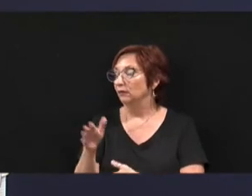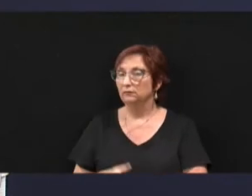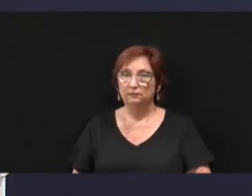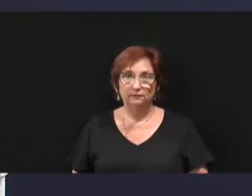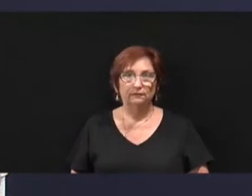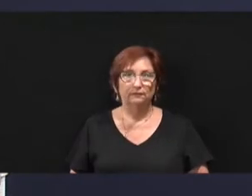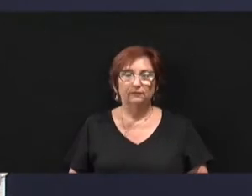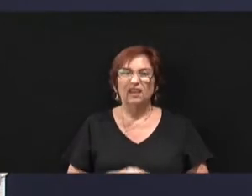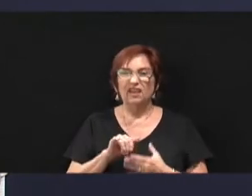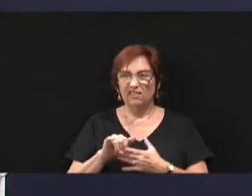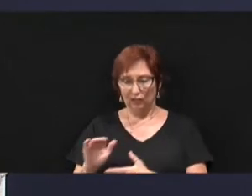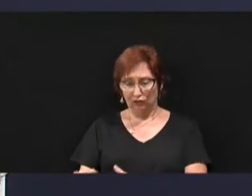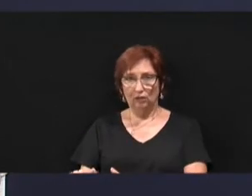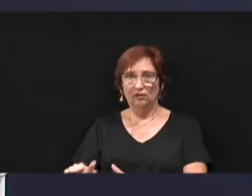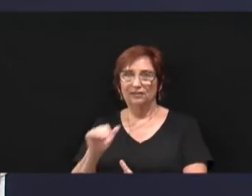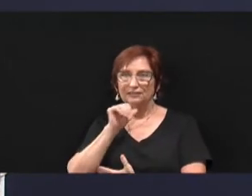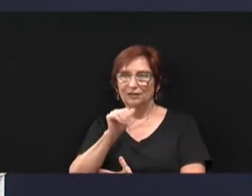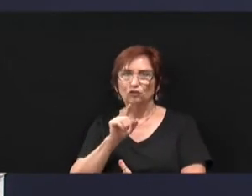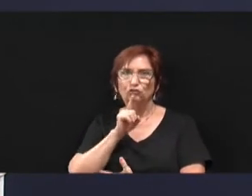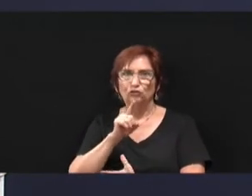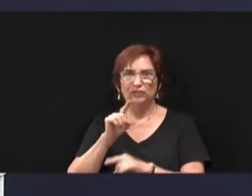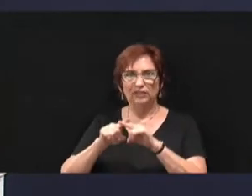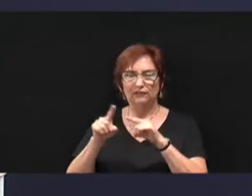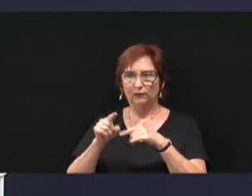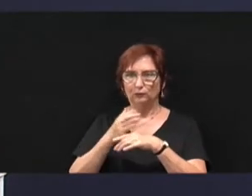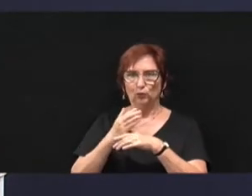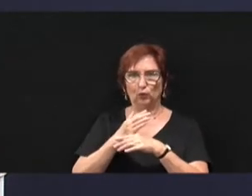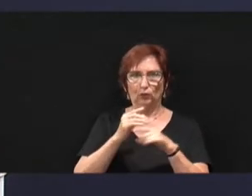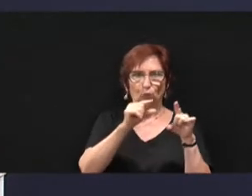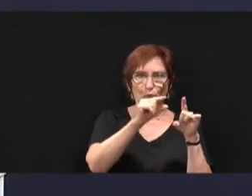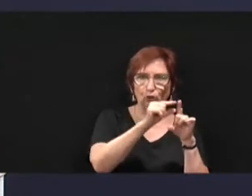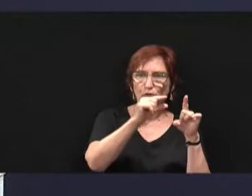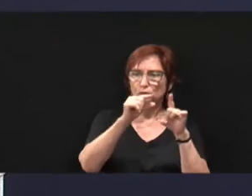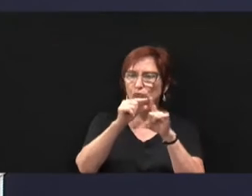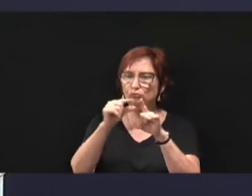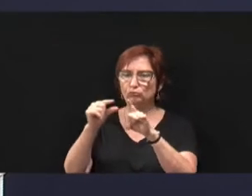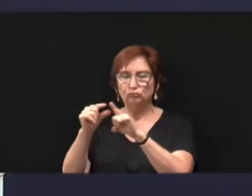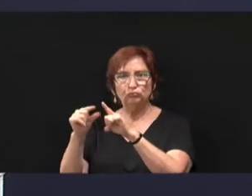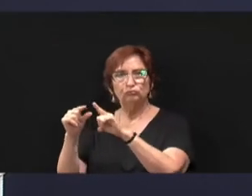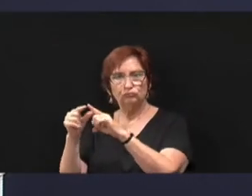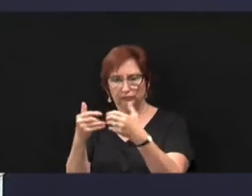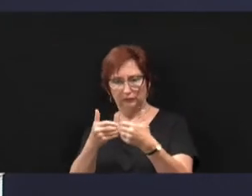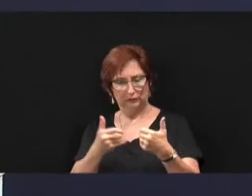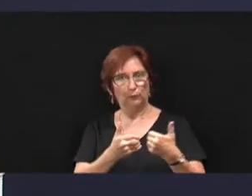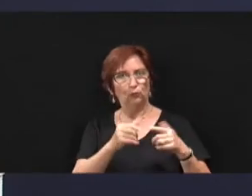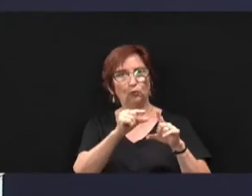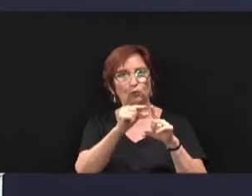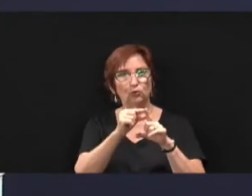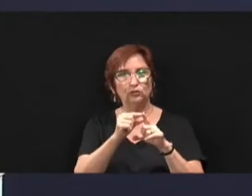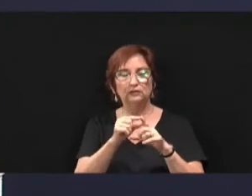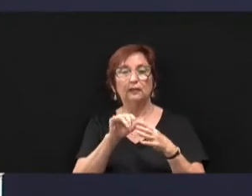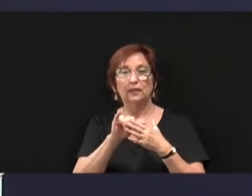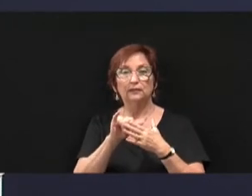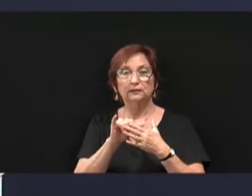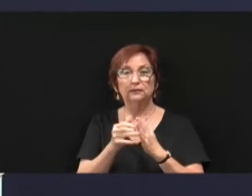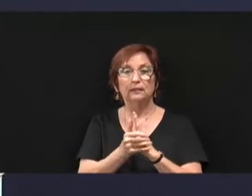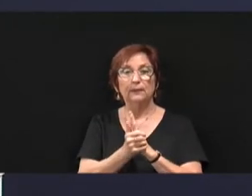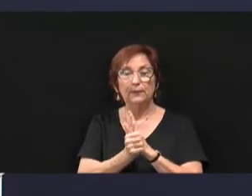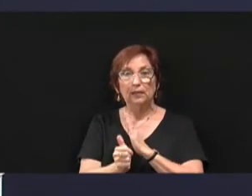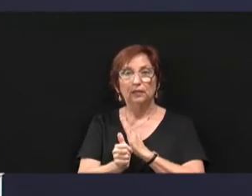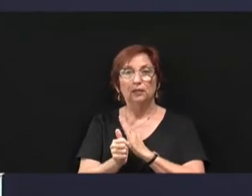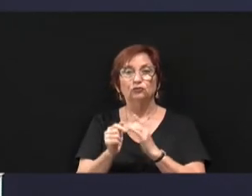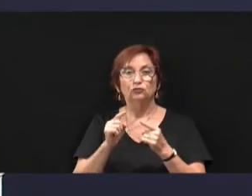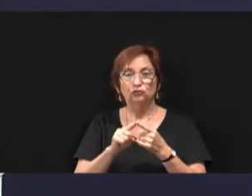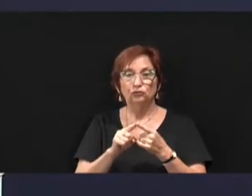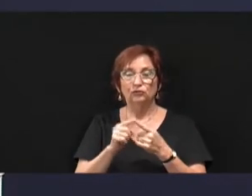So that child is not quite sure the difference between words. And then it's going to be the ability to